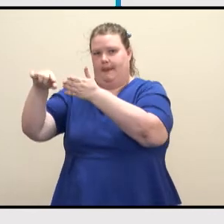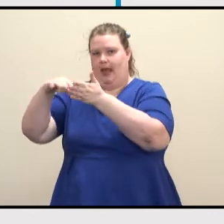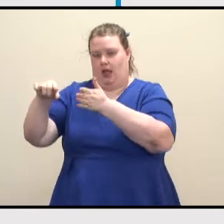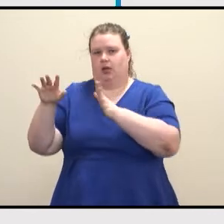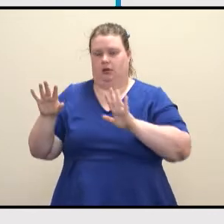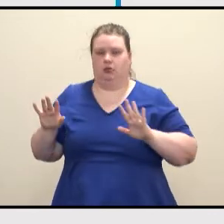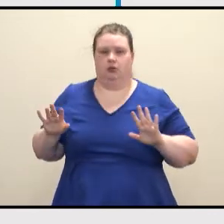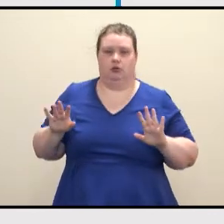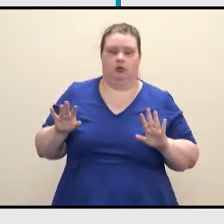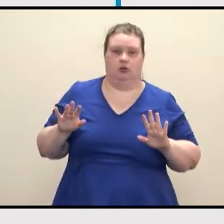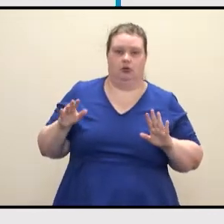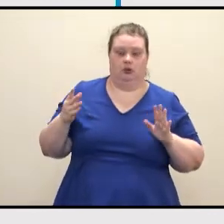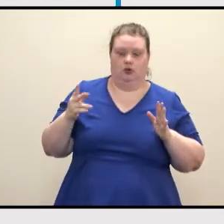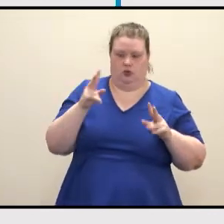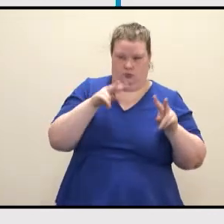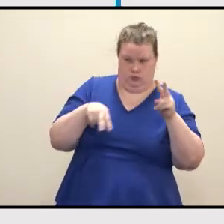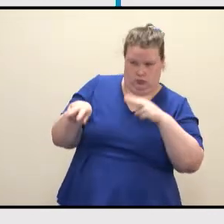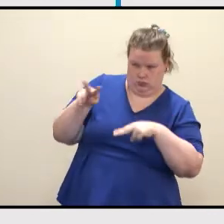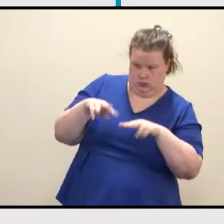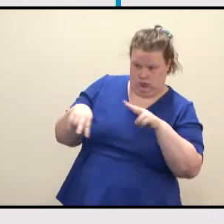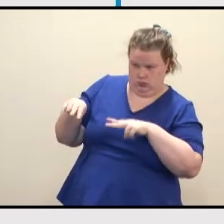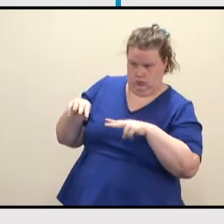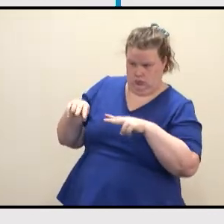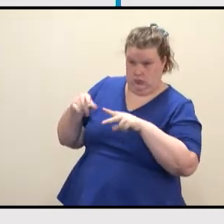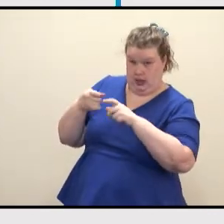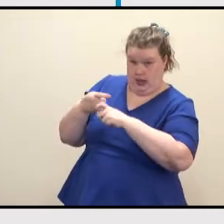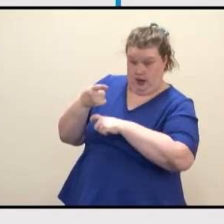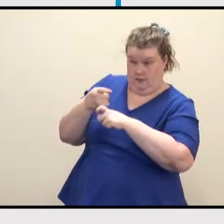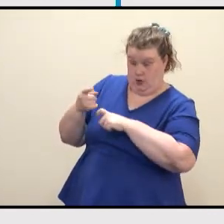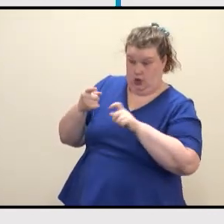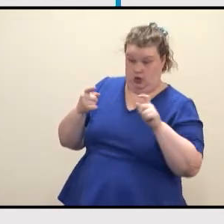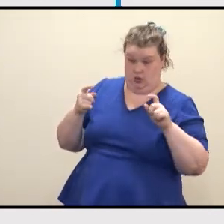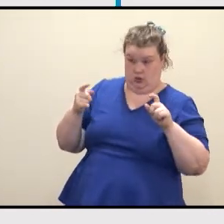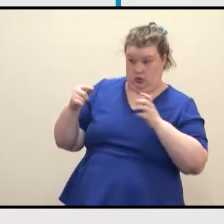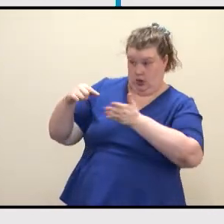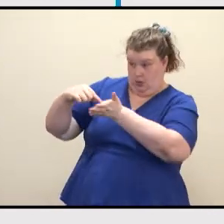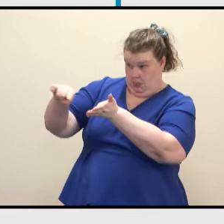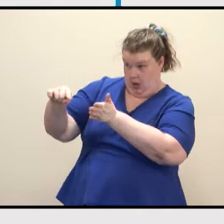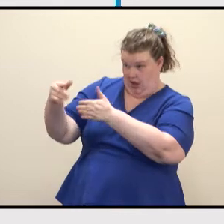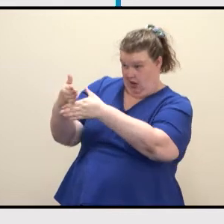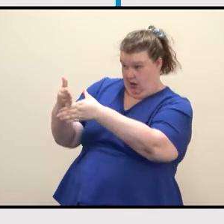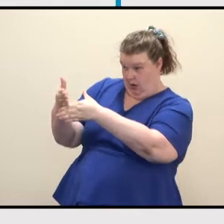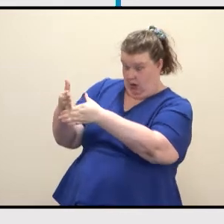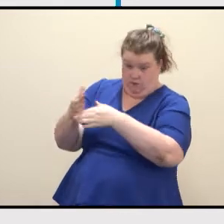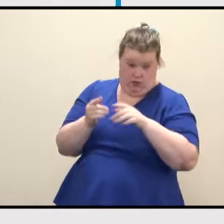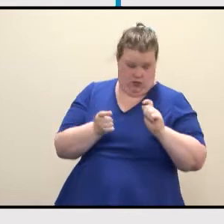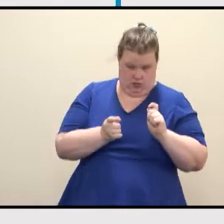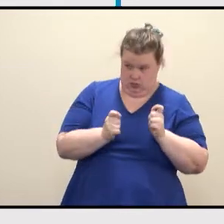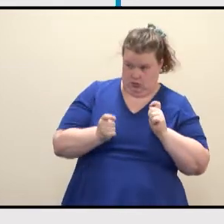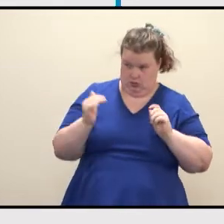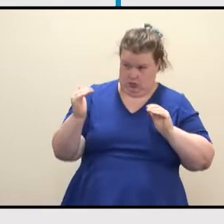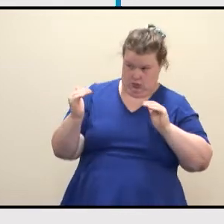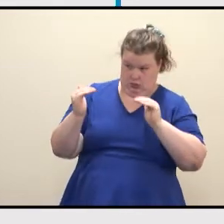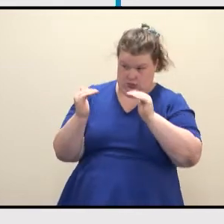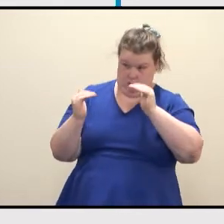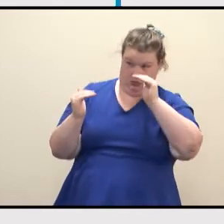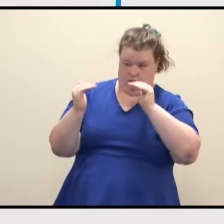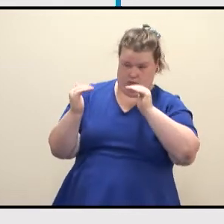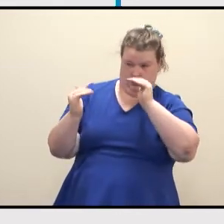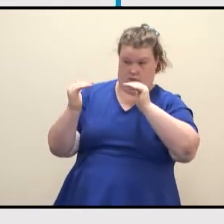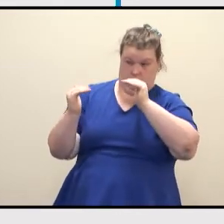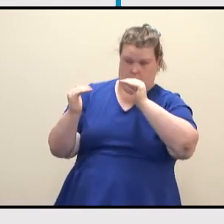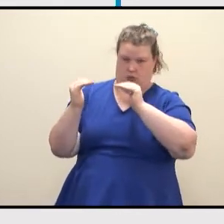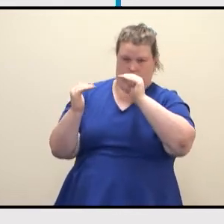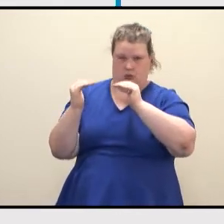We're really making sure that we're looking at market rates every year, we're adjusting jobs to the market, and that we are making sure that our structures